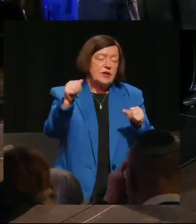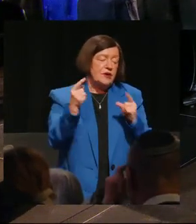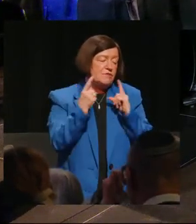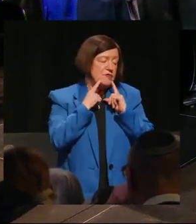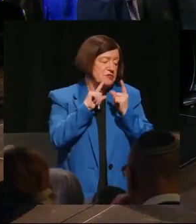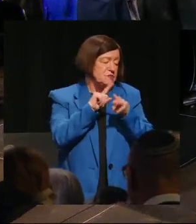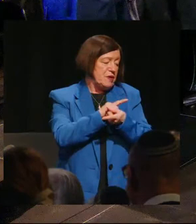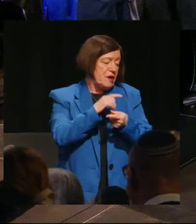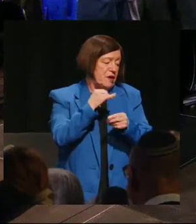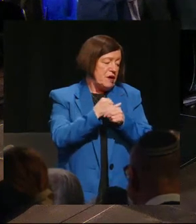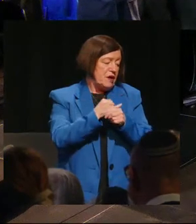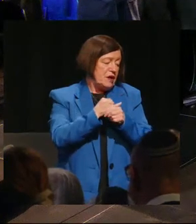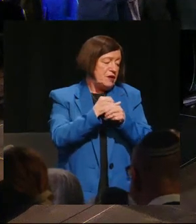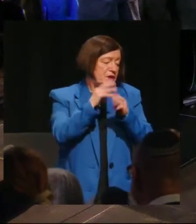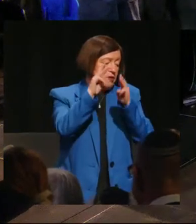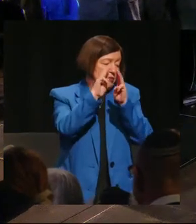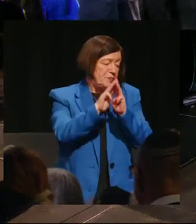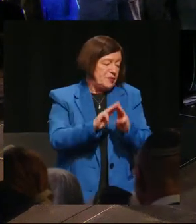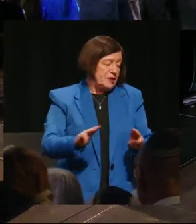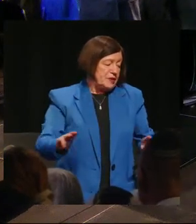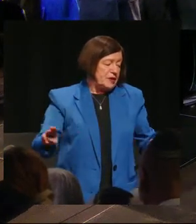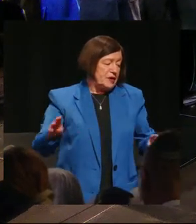nishmosam. Megane.